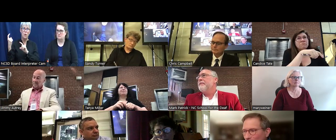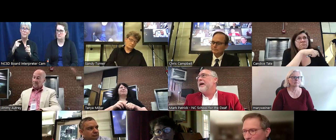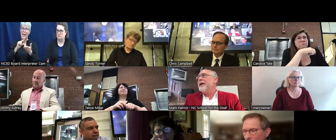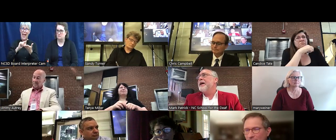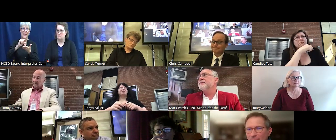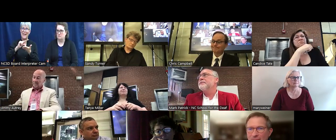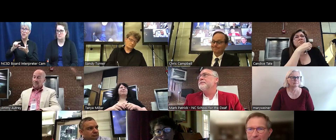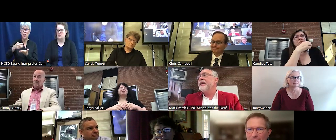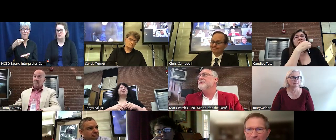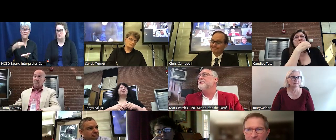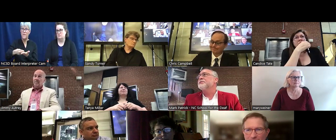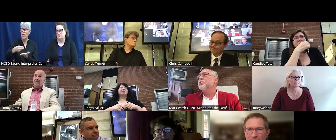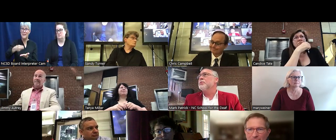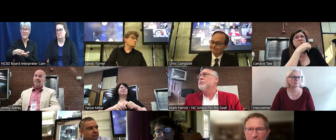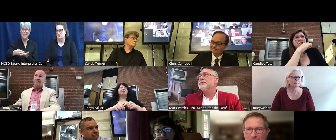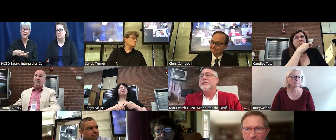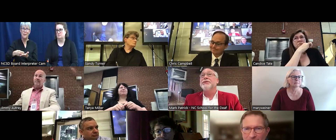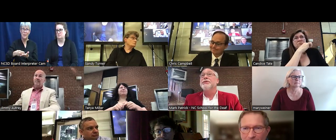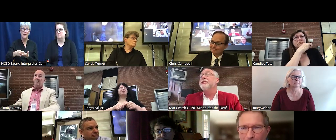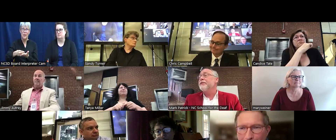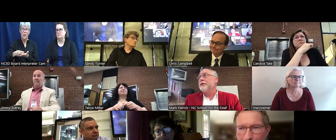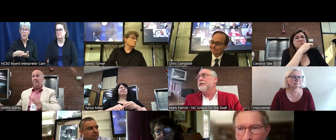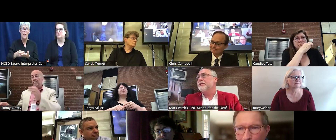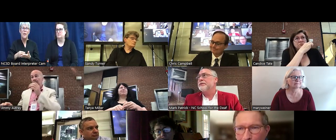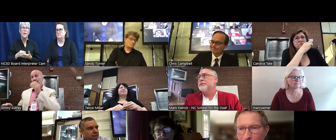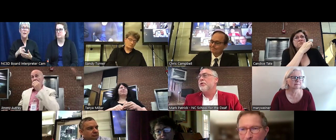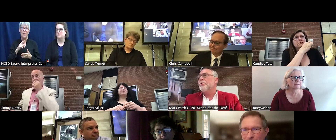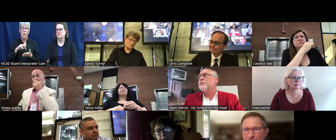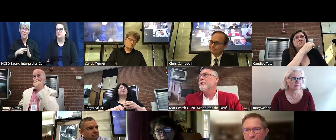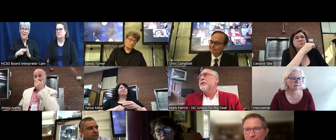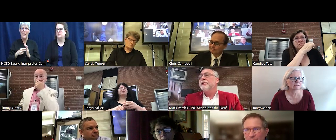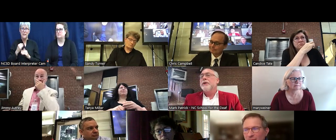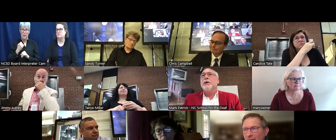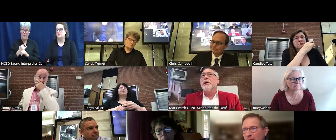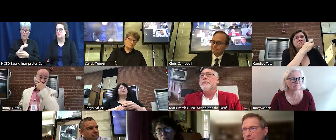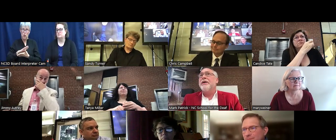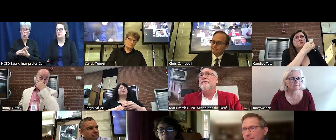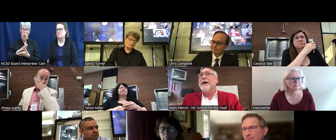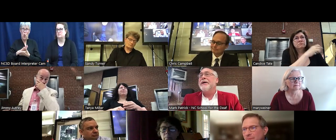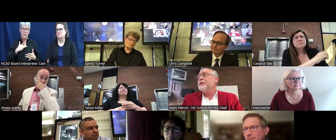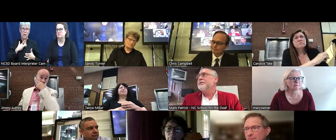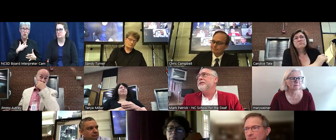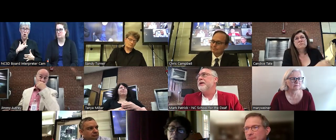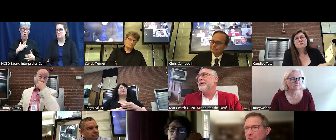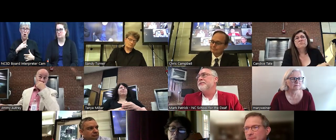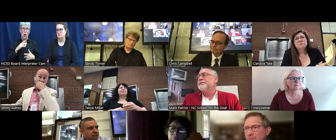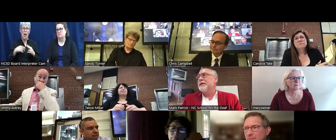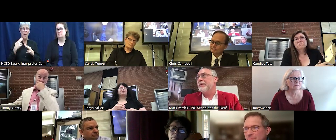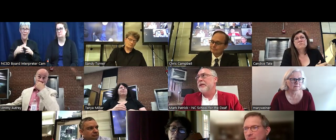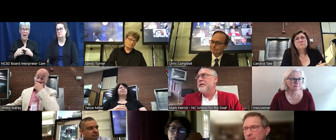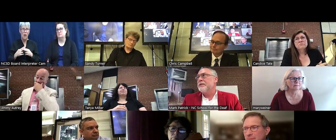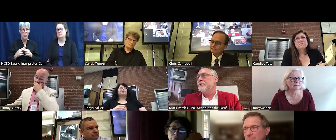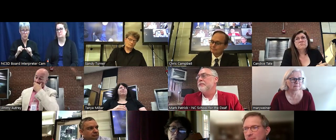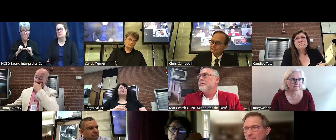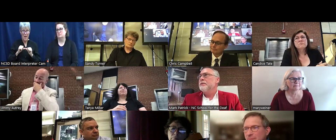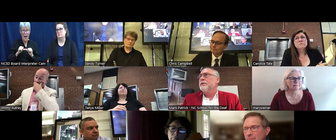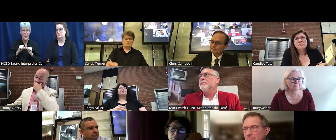And that has the school significantly concerned about viability and